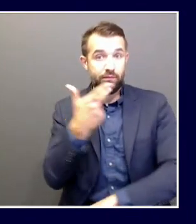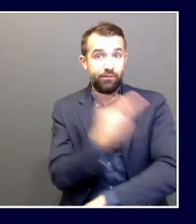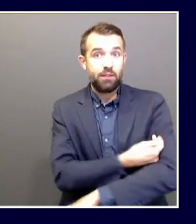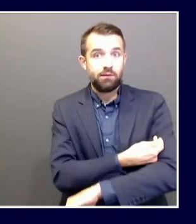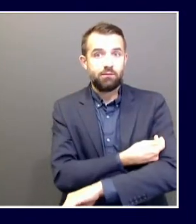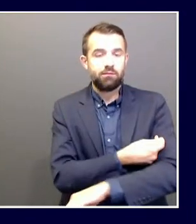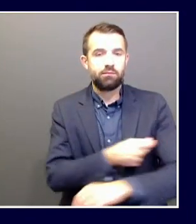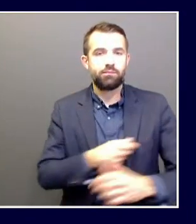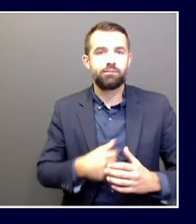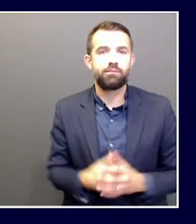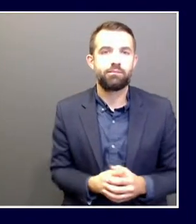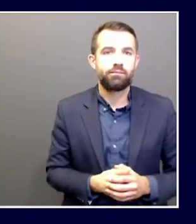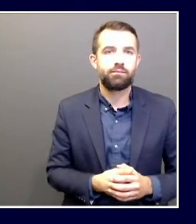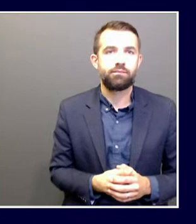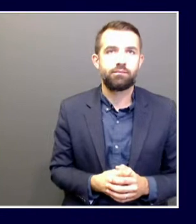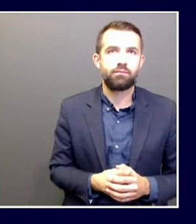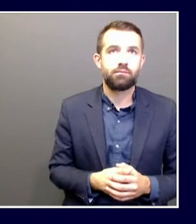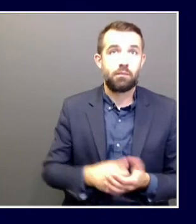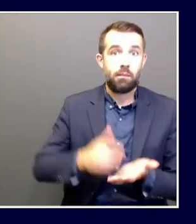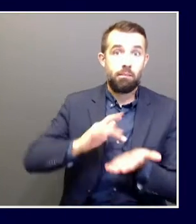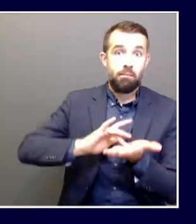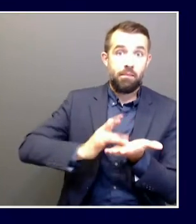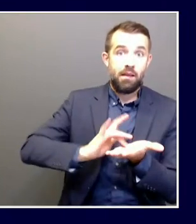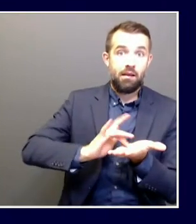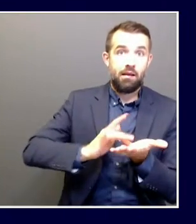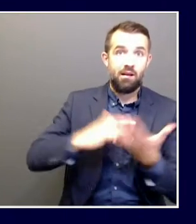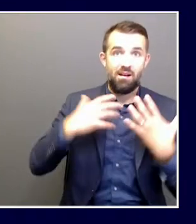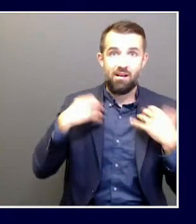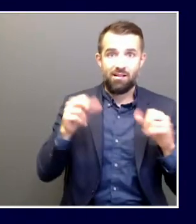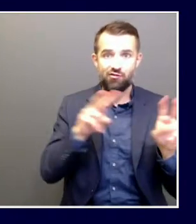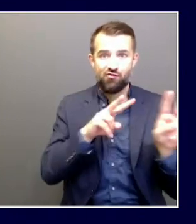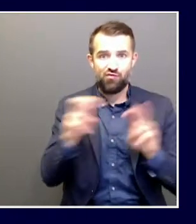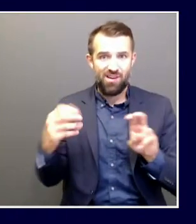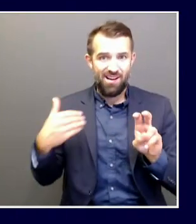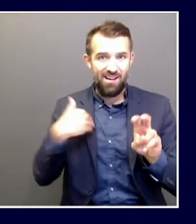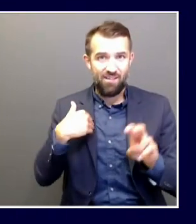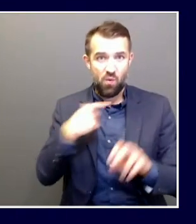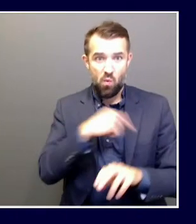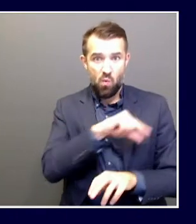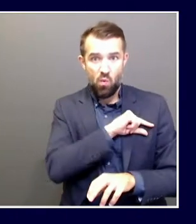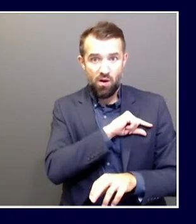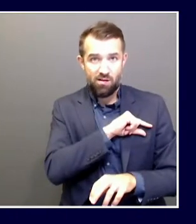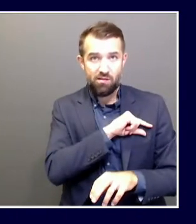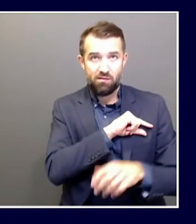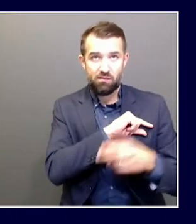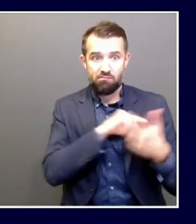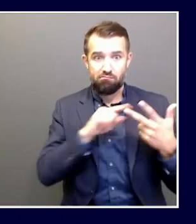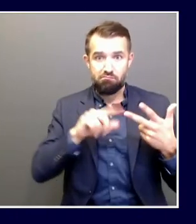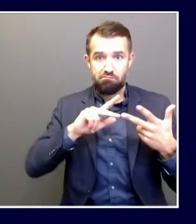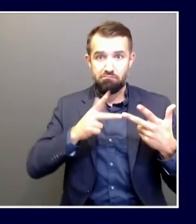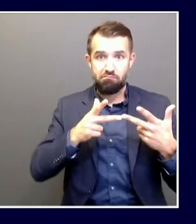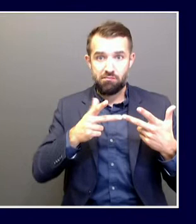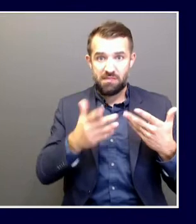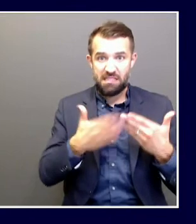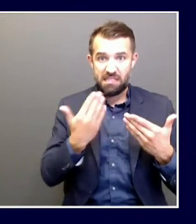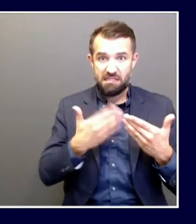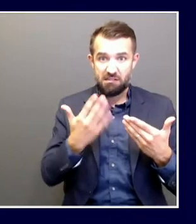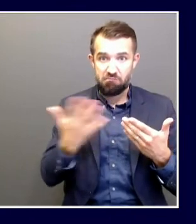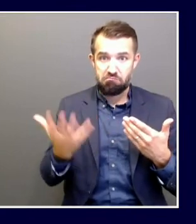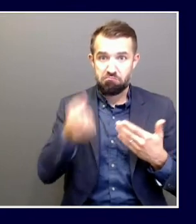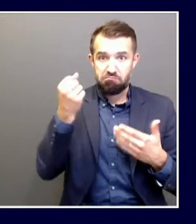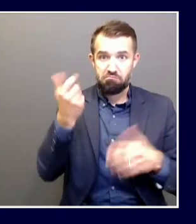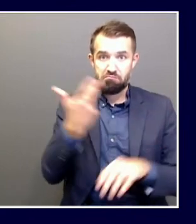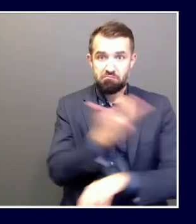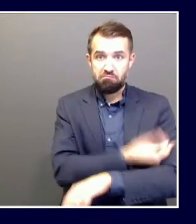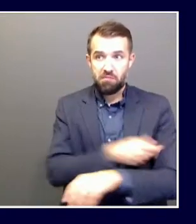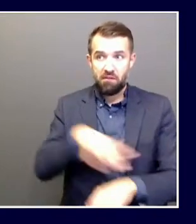because of a medical condition? Are people having an easy time finding a place to get it? In particular, if anyone doesn't